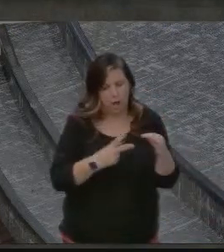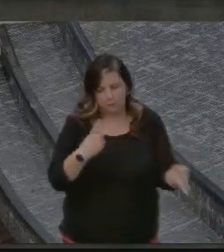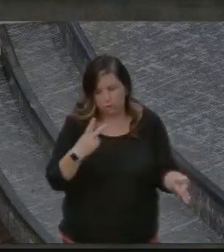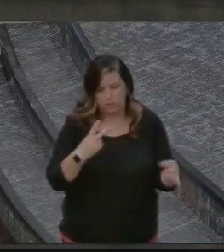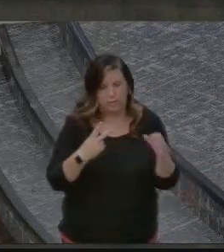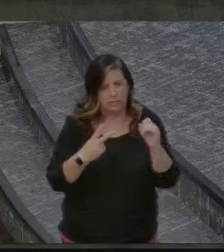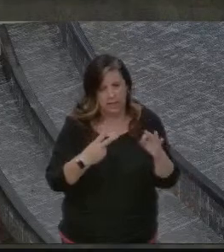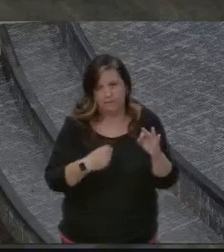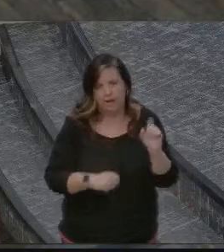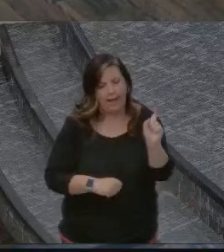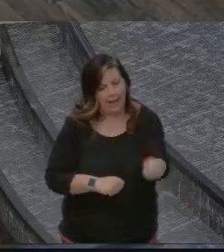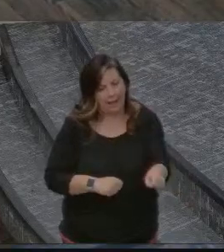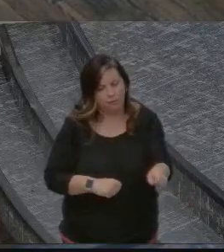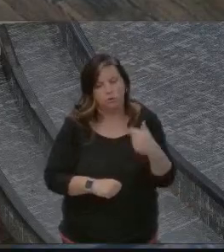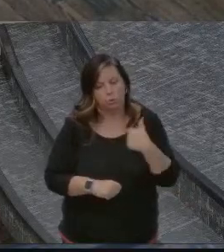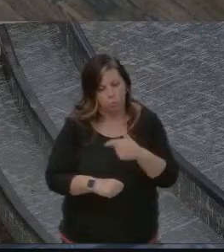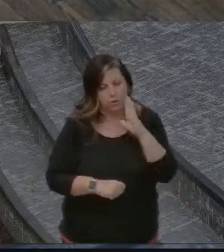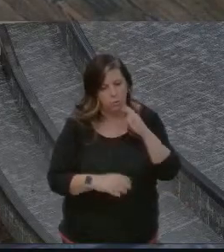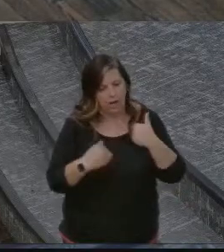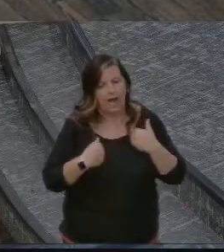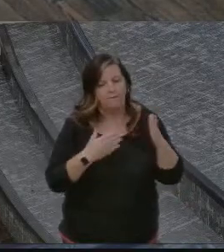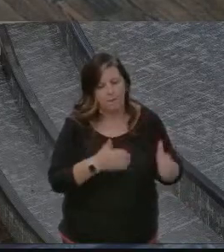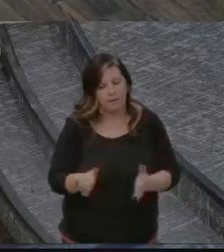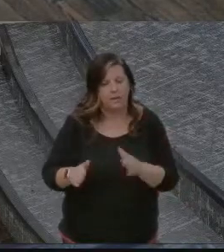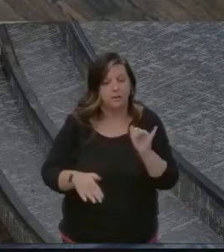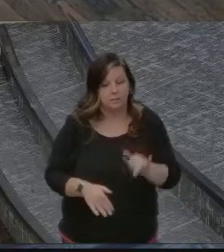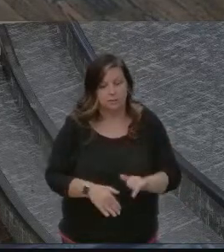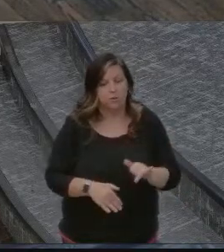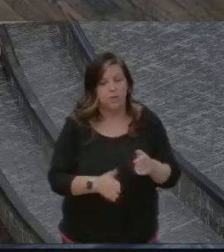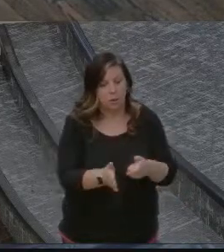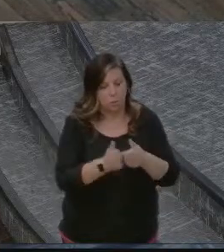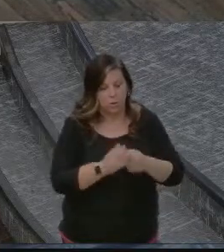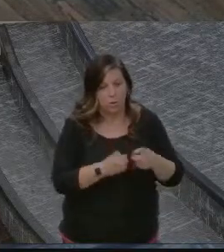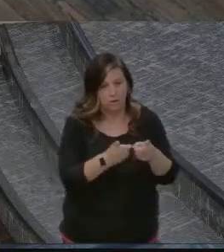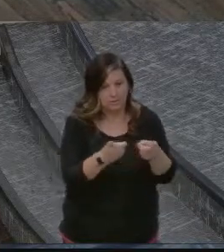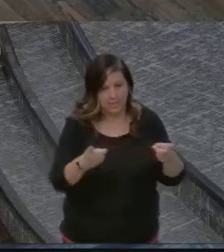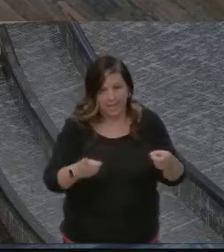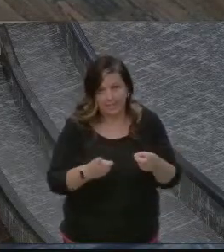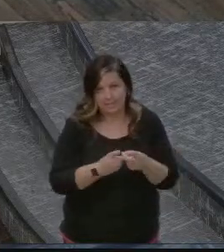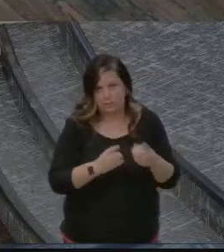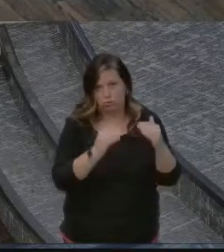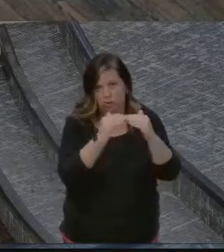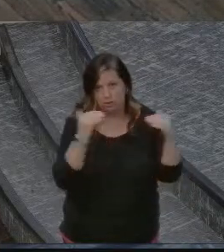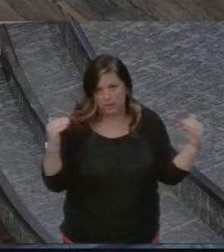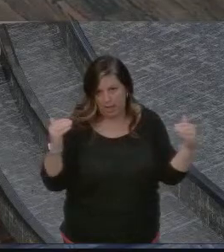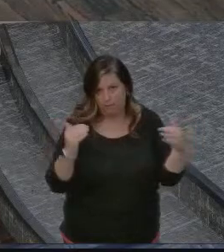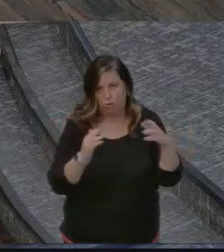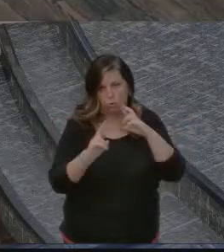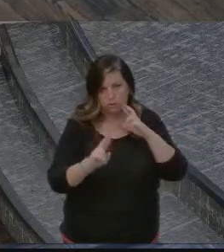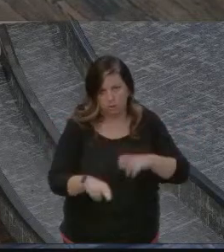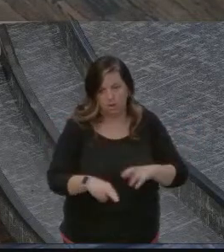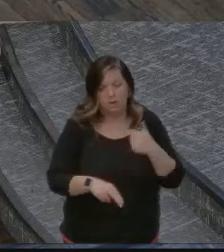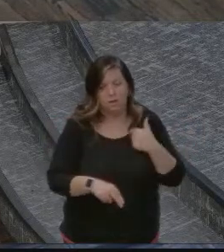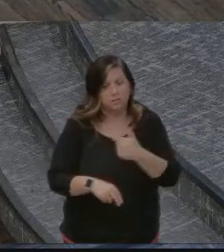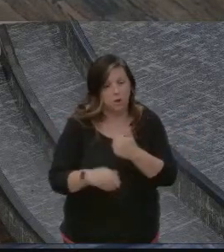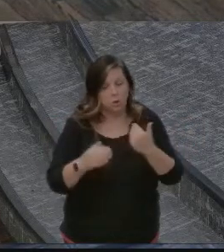place. And so obviously, that will require a district level response. So we currently have larger roles assigned, but